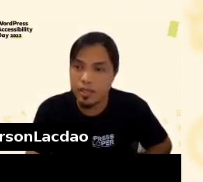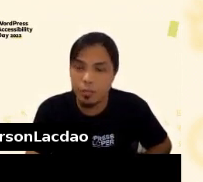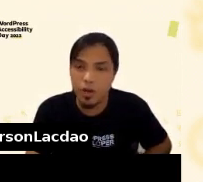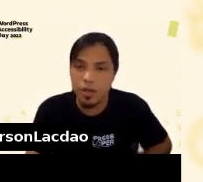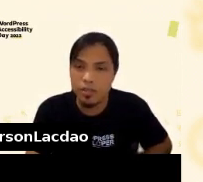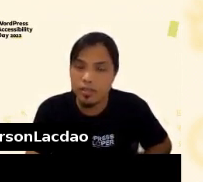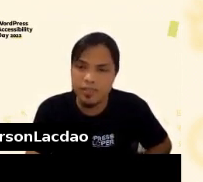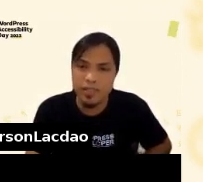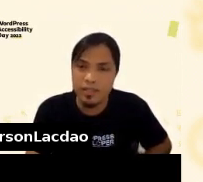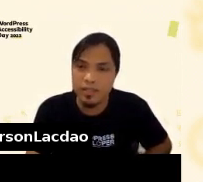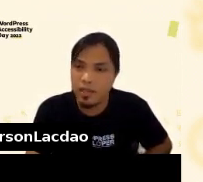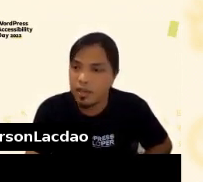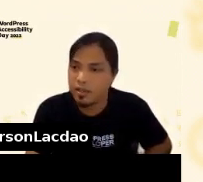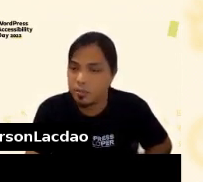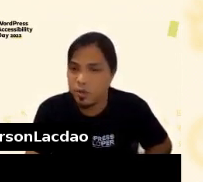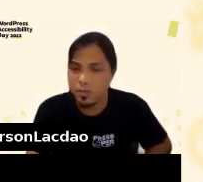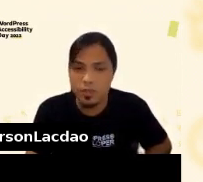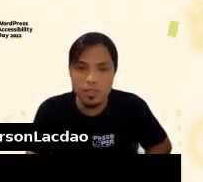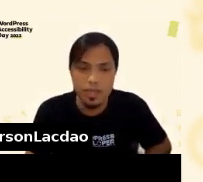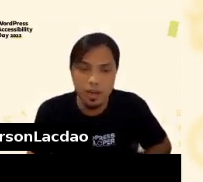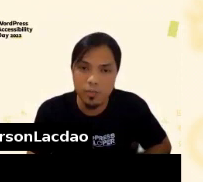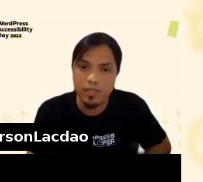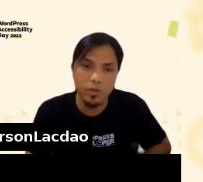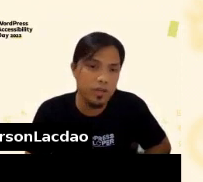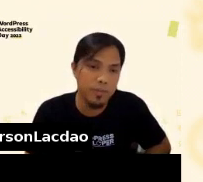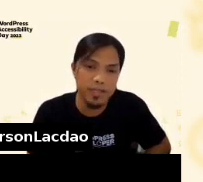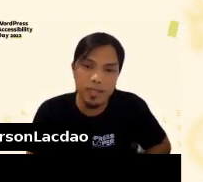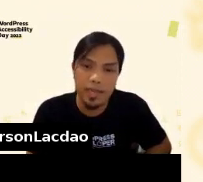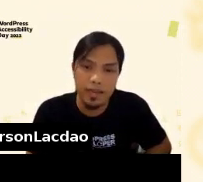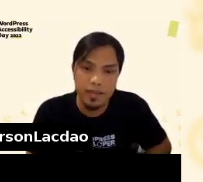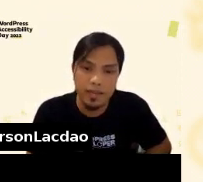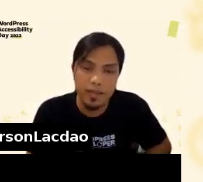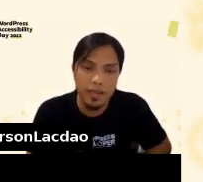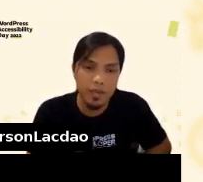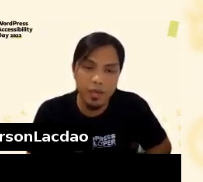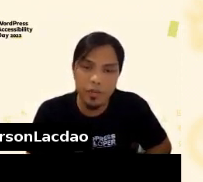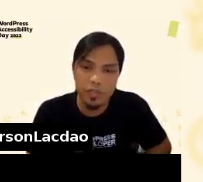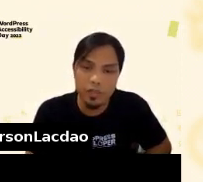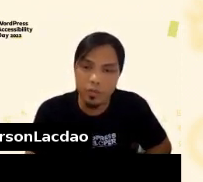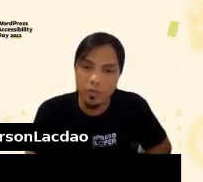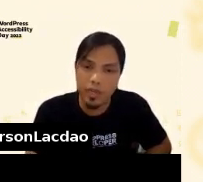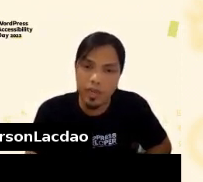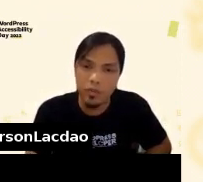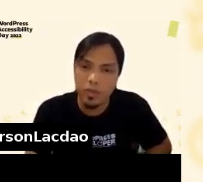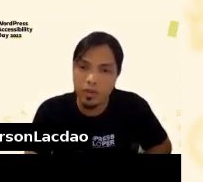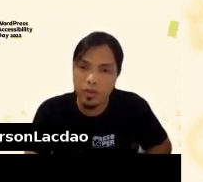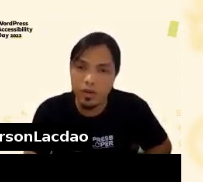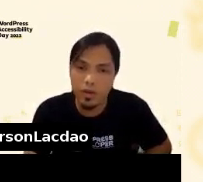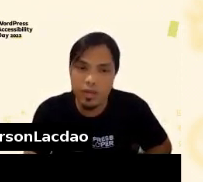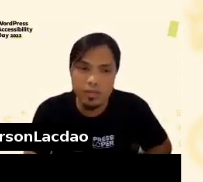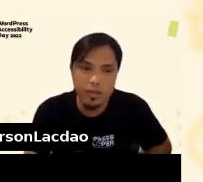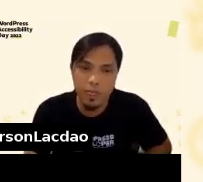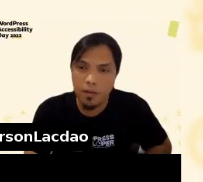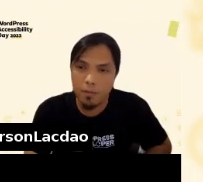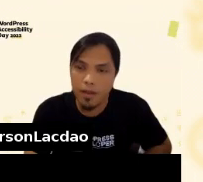audience, sell products, services, subscriptions, announcements. So basically anything, you can use it to communicate with your